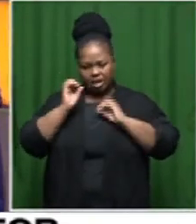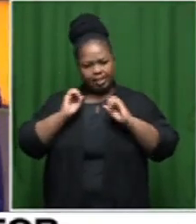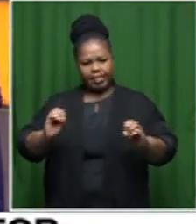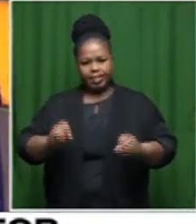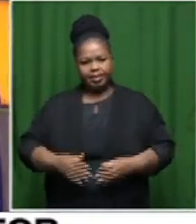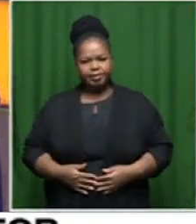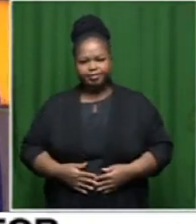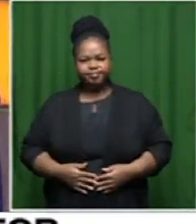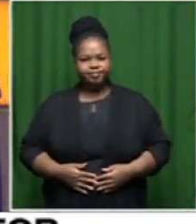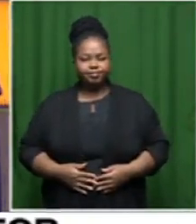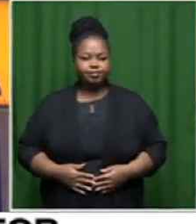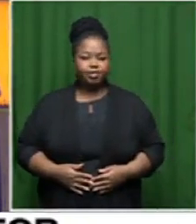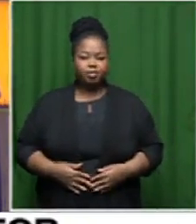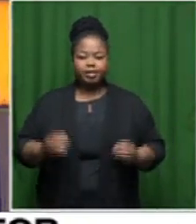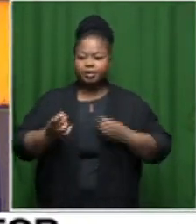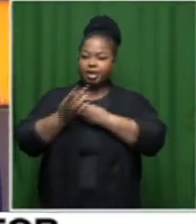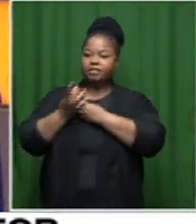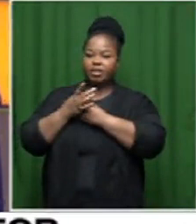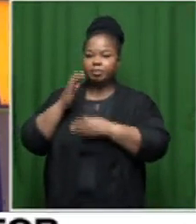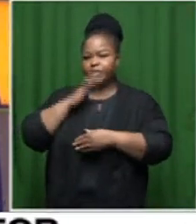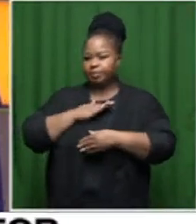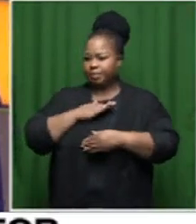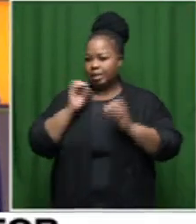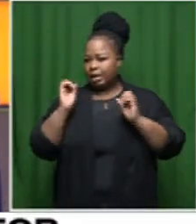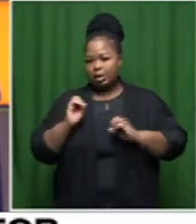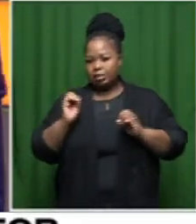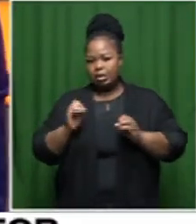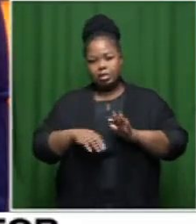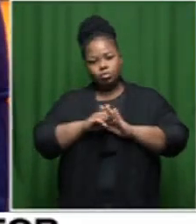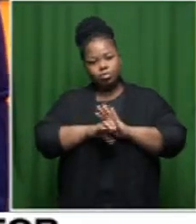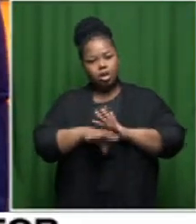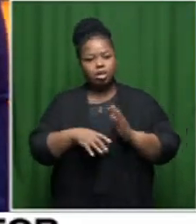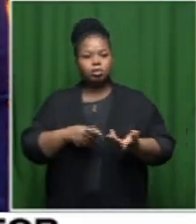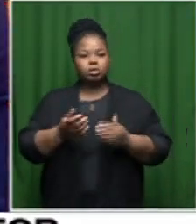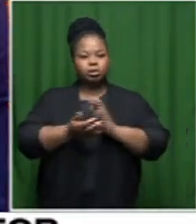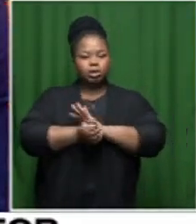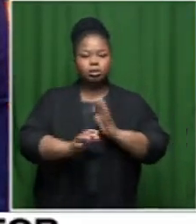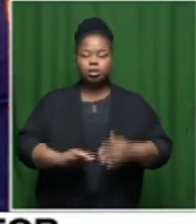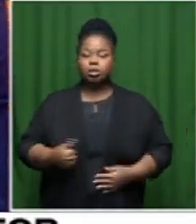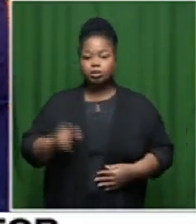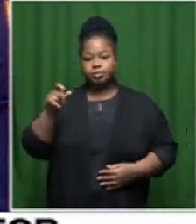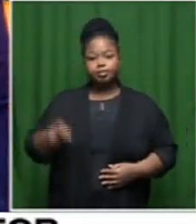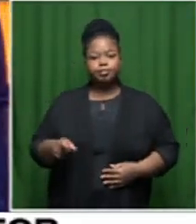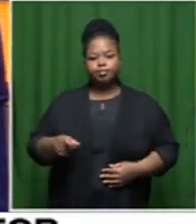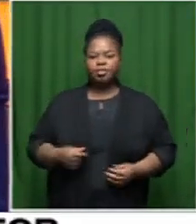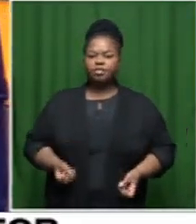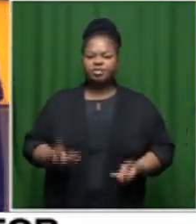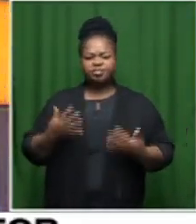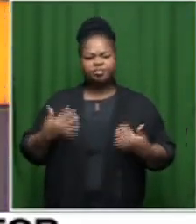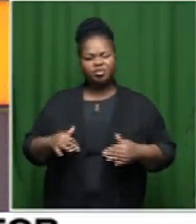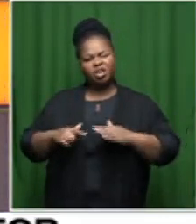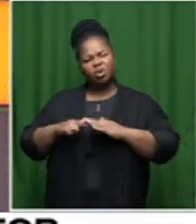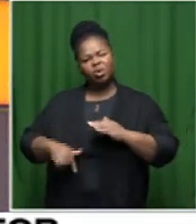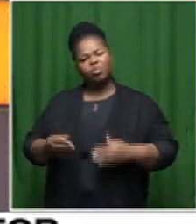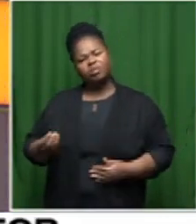with no sense of advisory on what to do, on where to market their craft. And then here comes a person offering a very, very